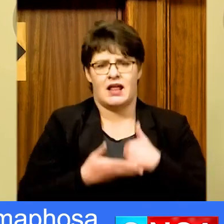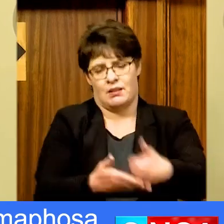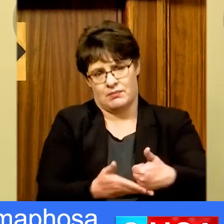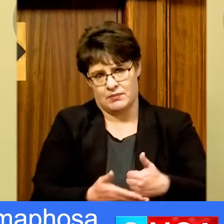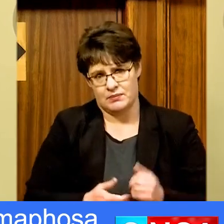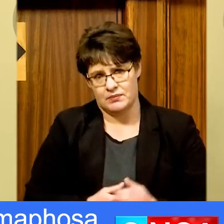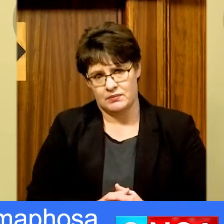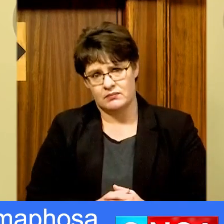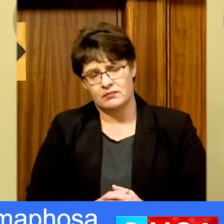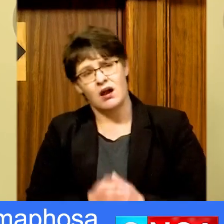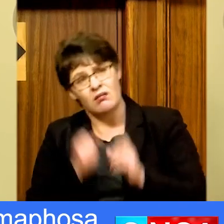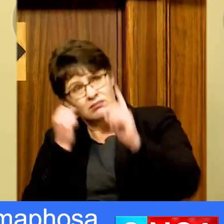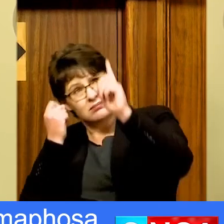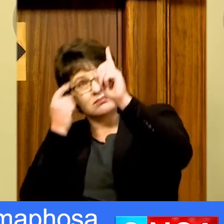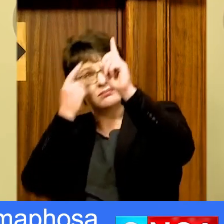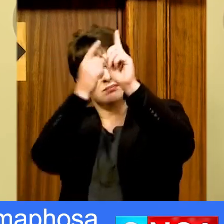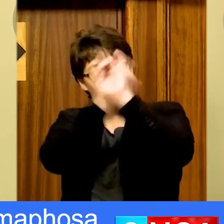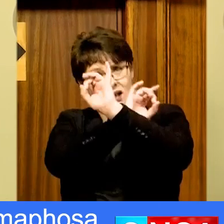towards